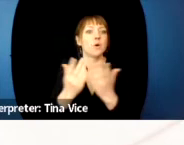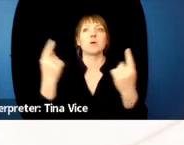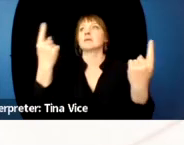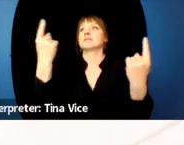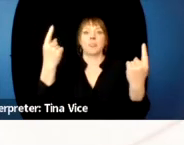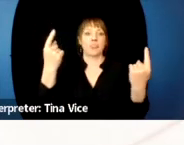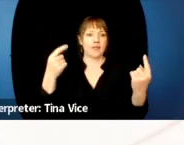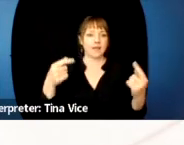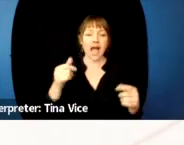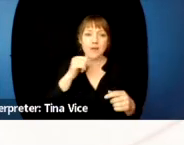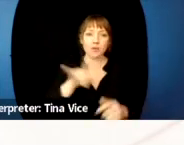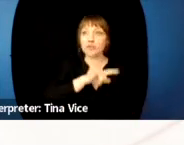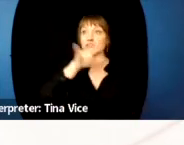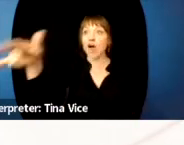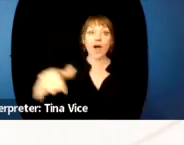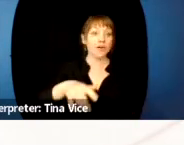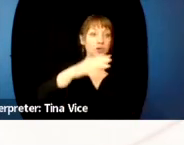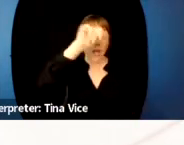to Juneau, Alaska and just be like,